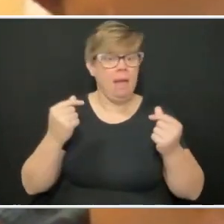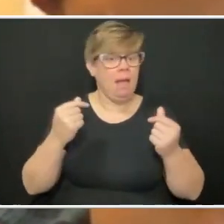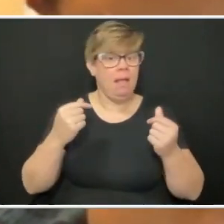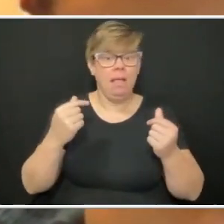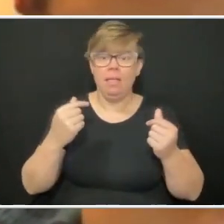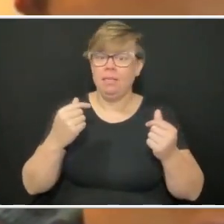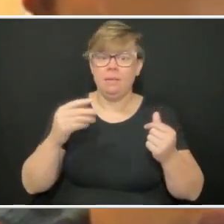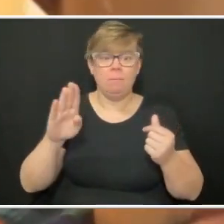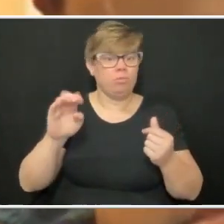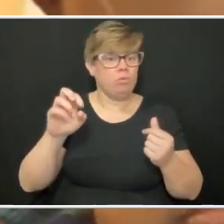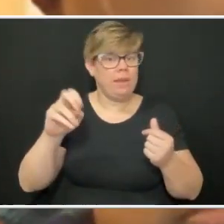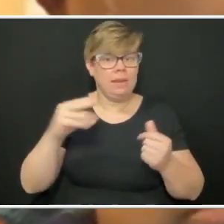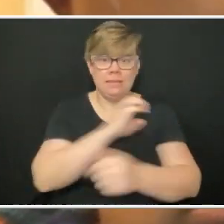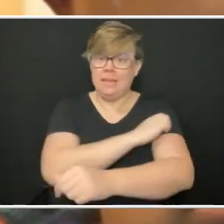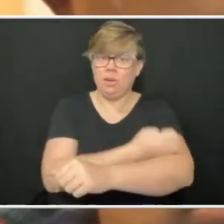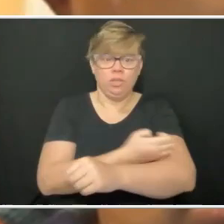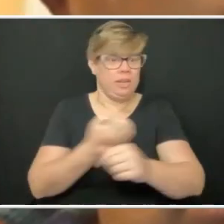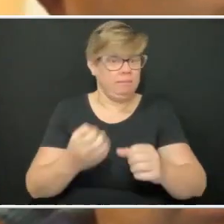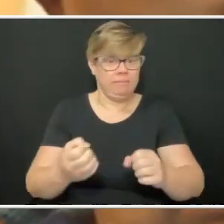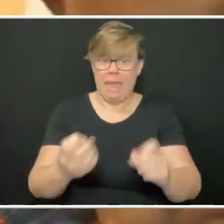had that high energy.